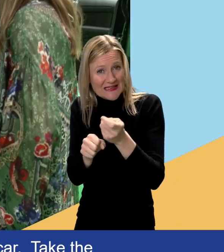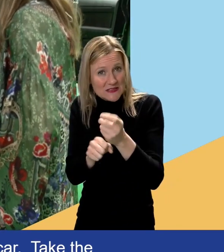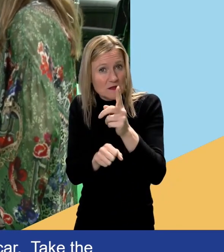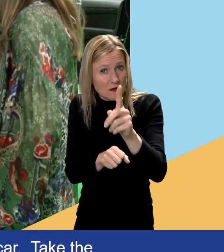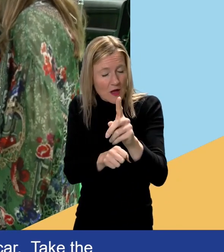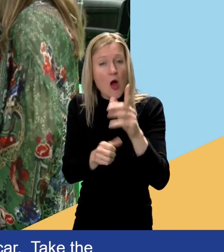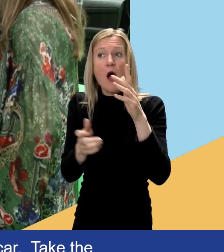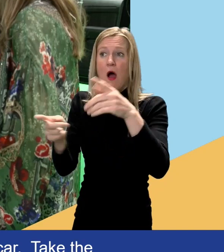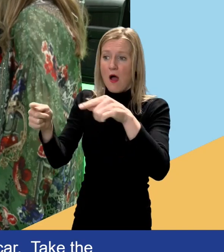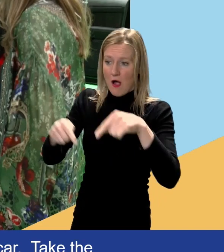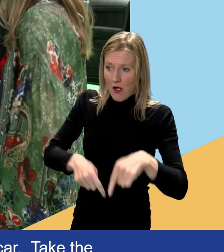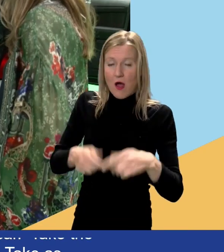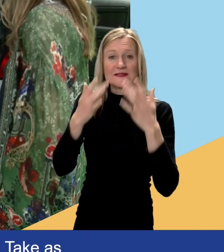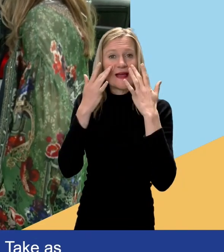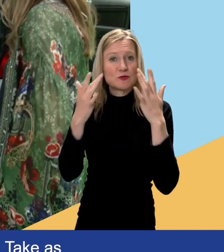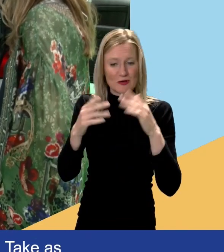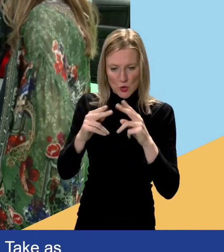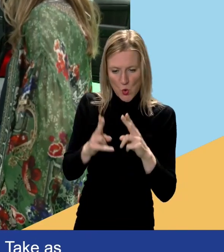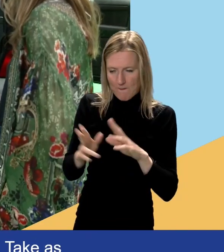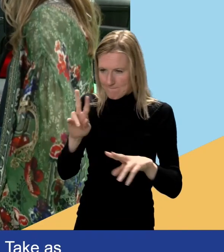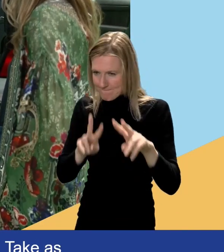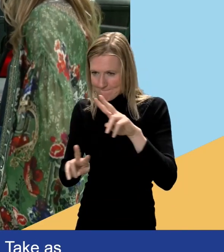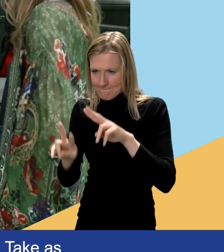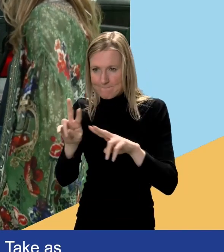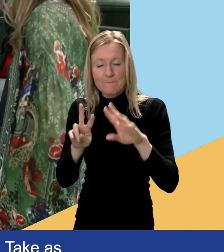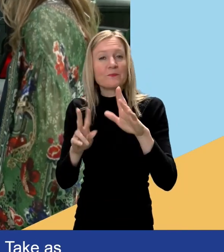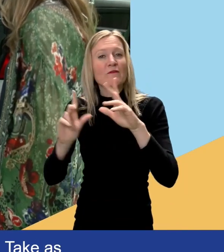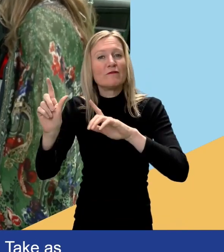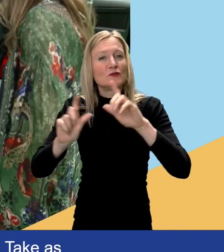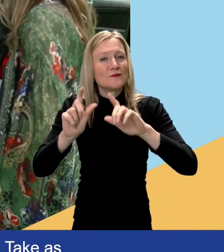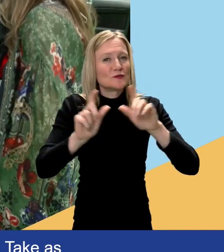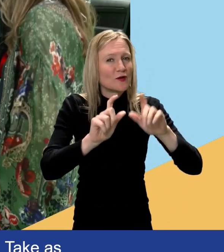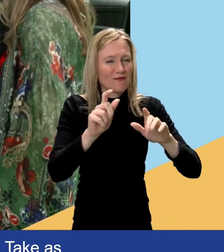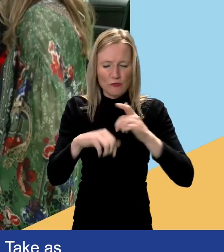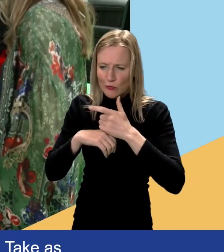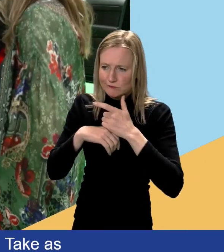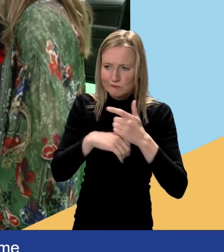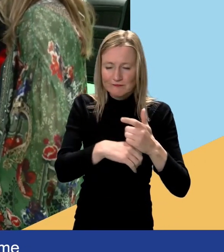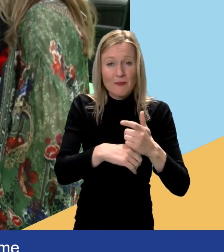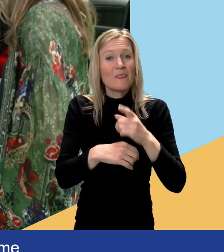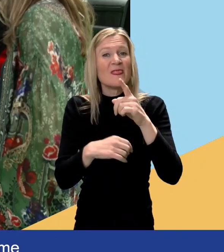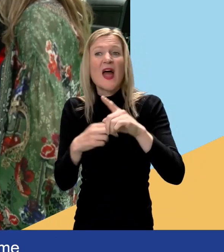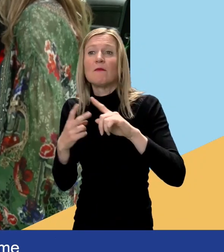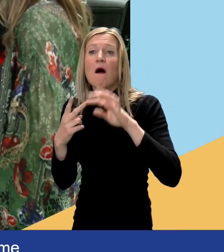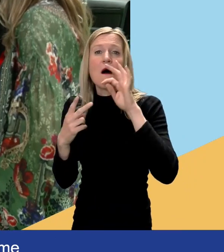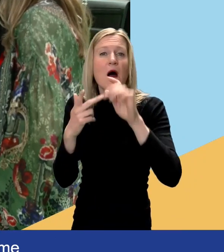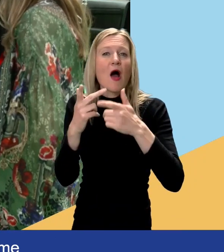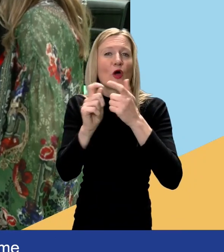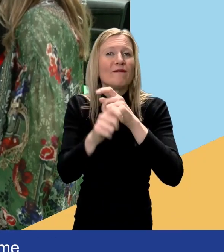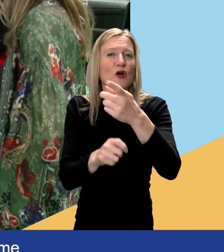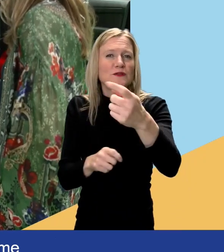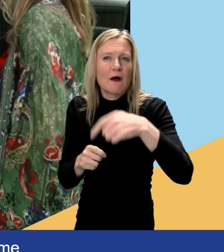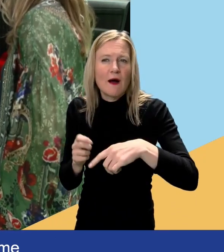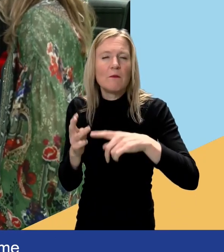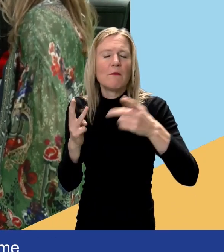on the day. Yeah. Because the one thing is, with home demonstrations, they might be spread out over a week or 2 weeks to see 3 different vehicles. By the time you see vehicle 3, you